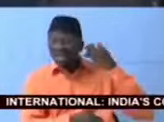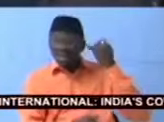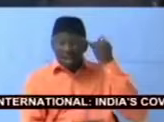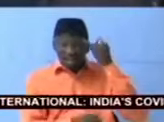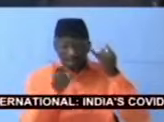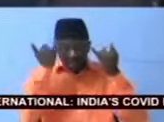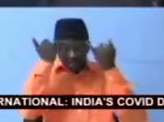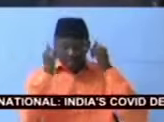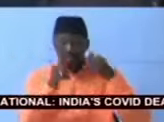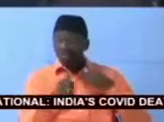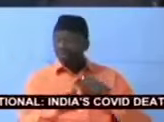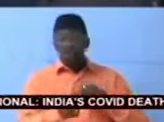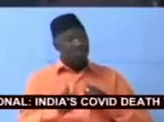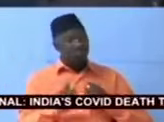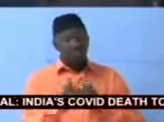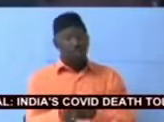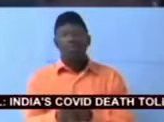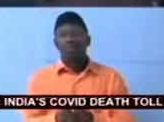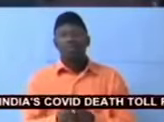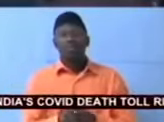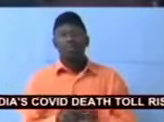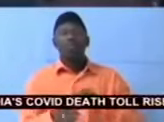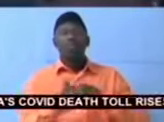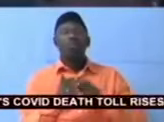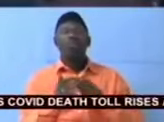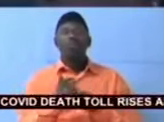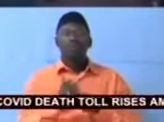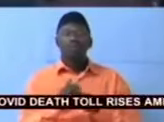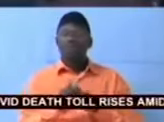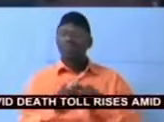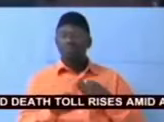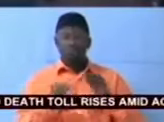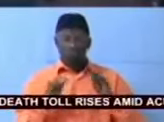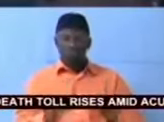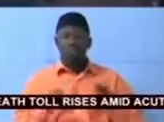decision, which is that I will still adjourn the matter for